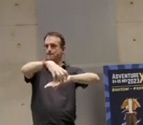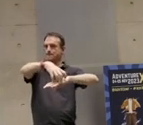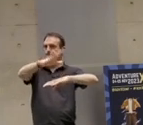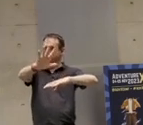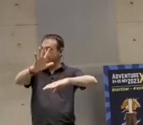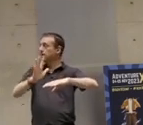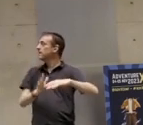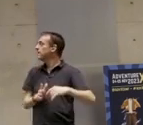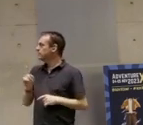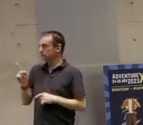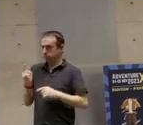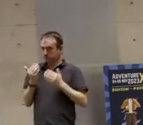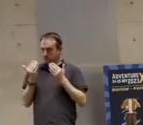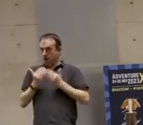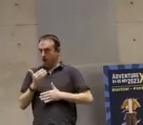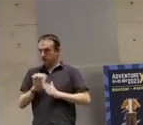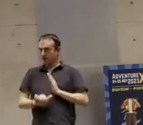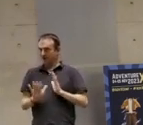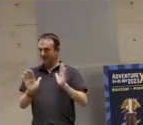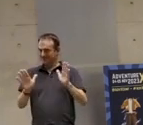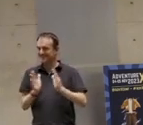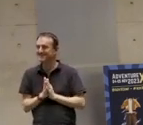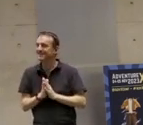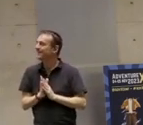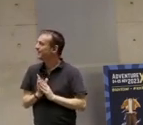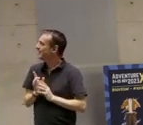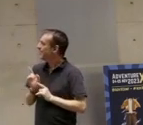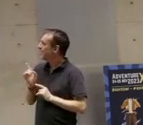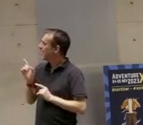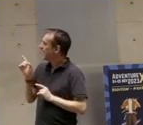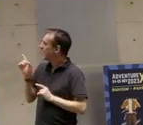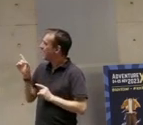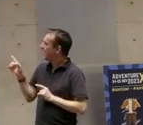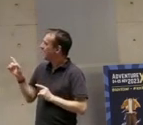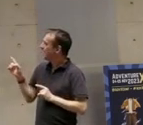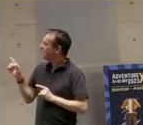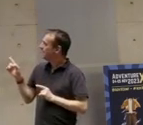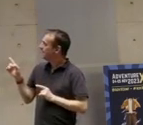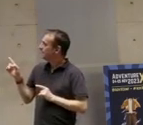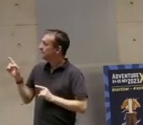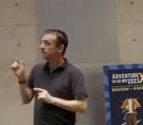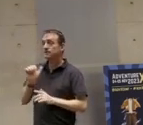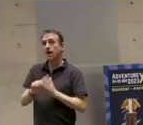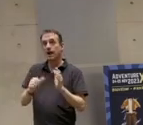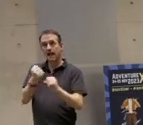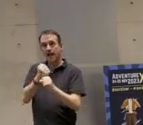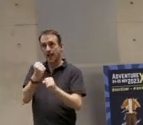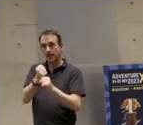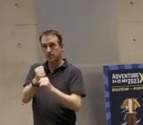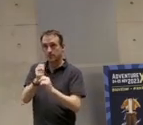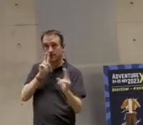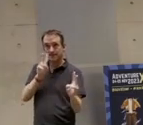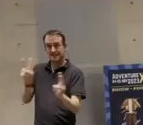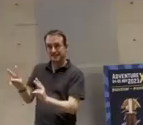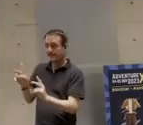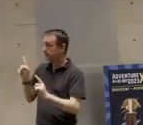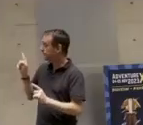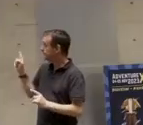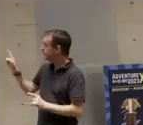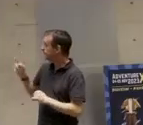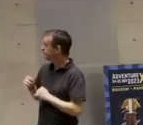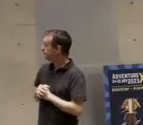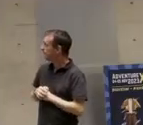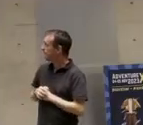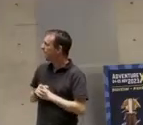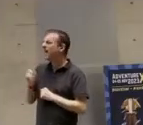it's a bit dark, has this untouched and the bomb there. Now, this doesn't really